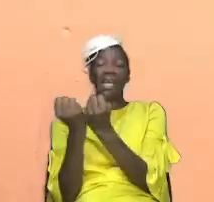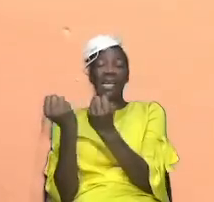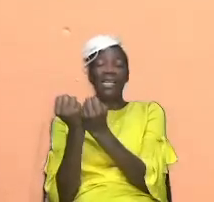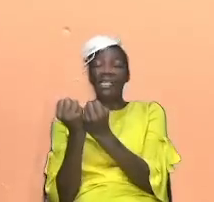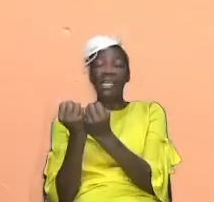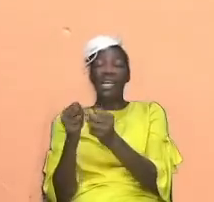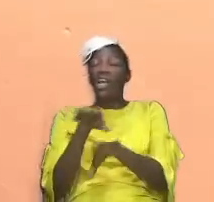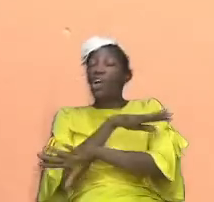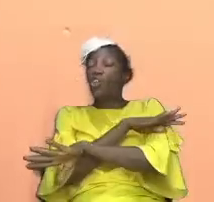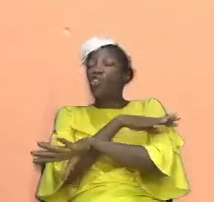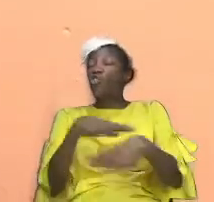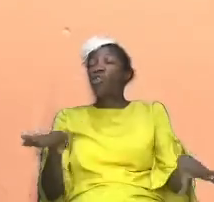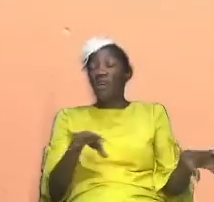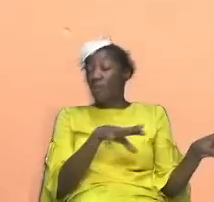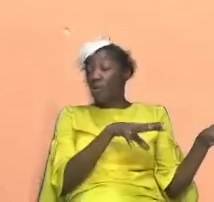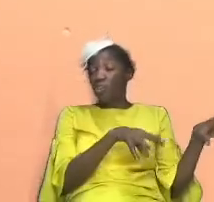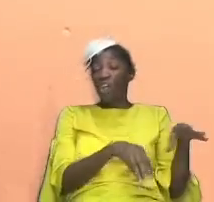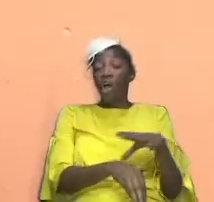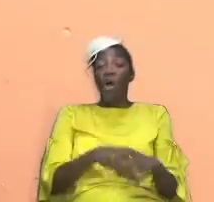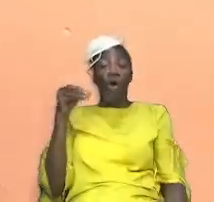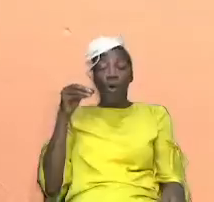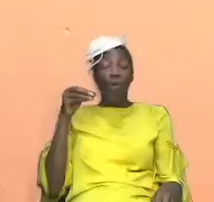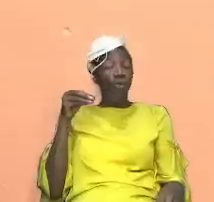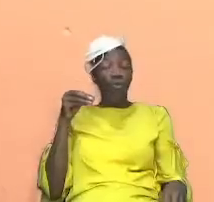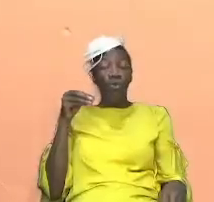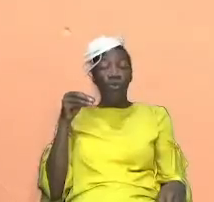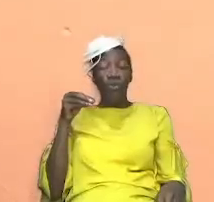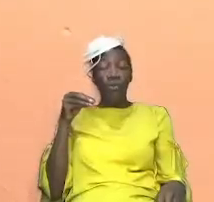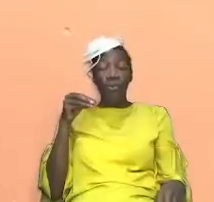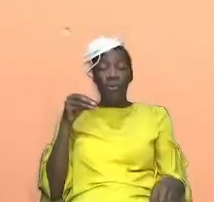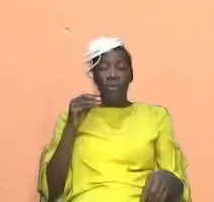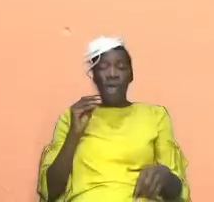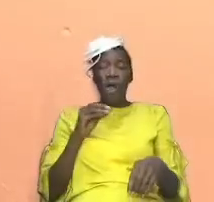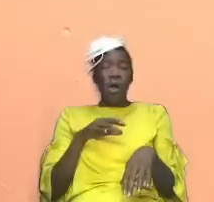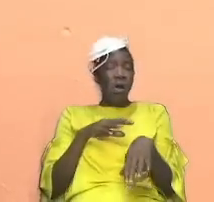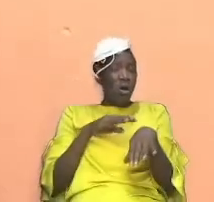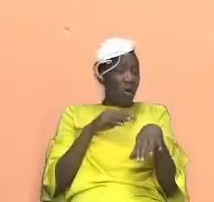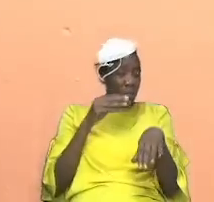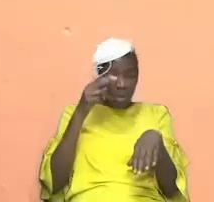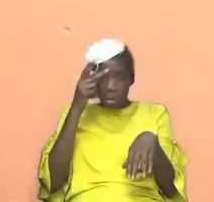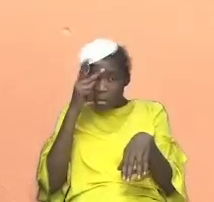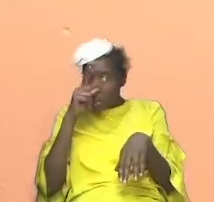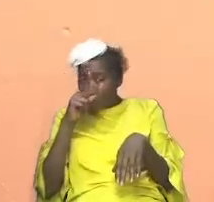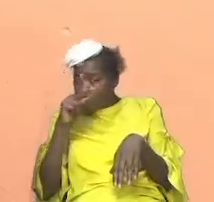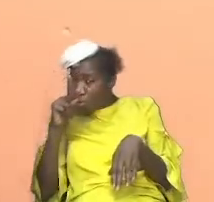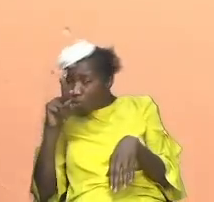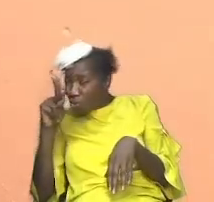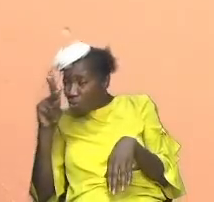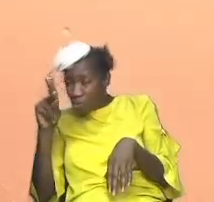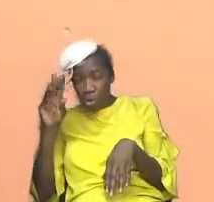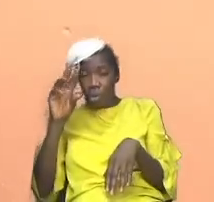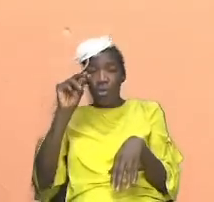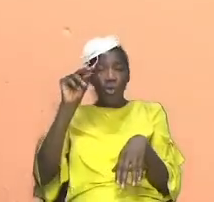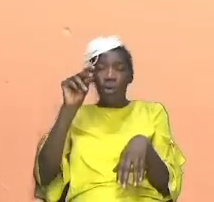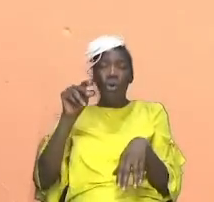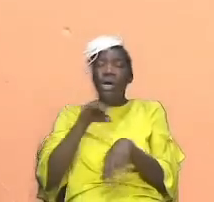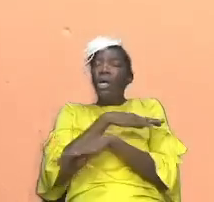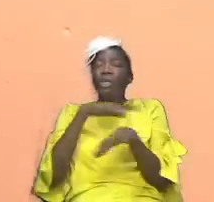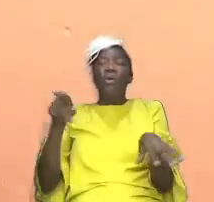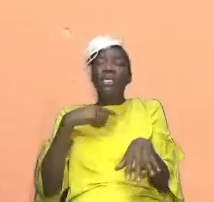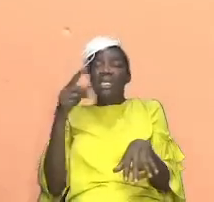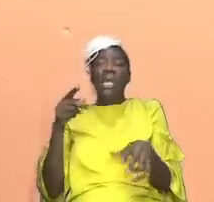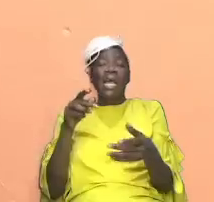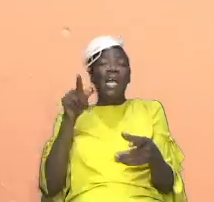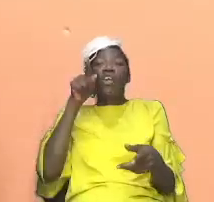is going to be exempt, is going to be glossed over. None of us can claim that we are Jesus' best